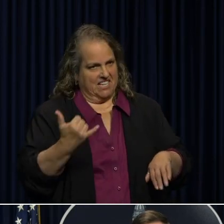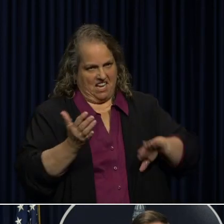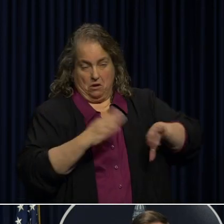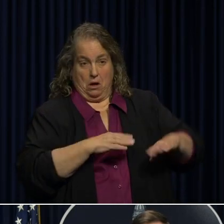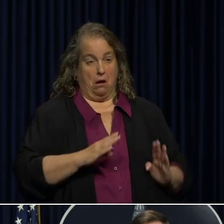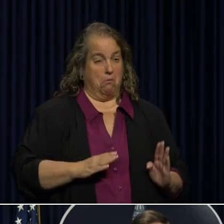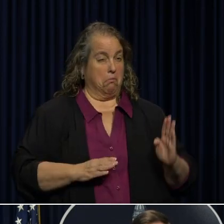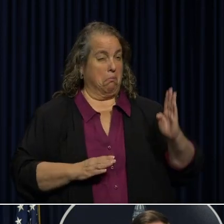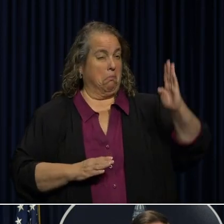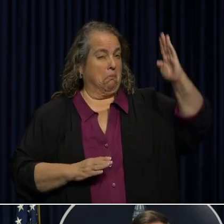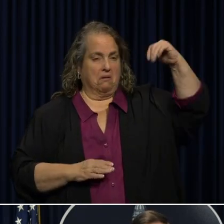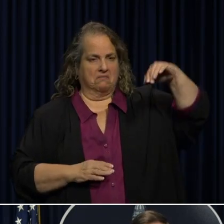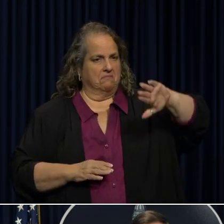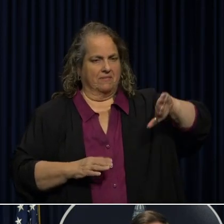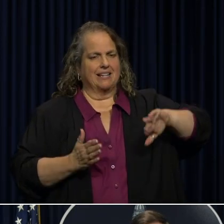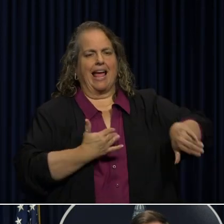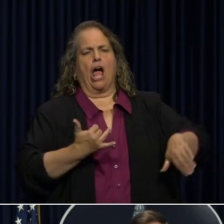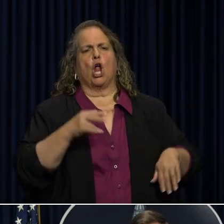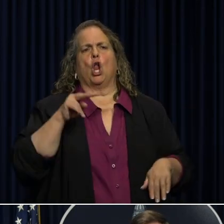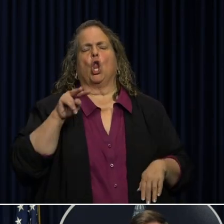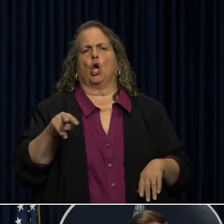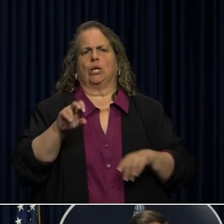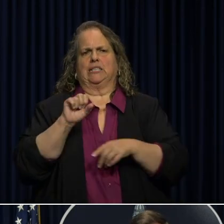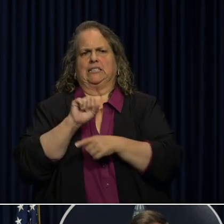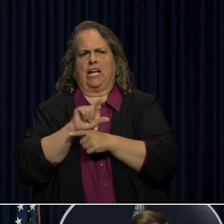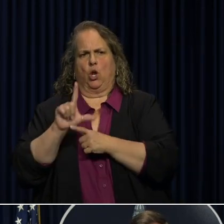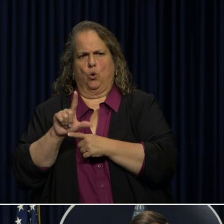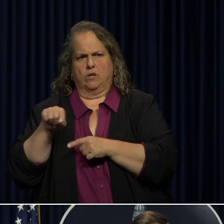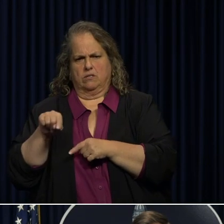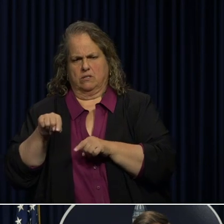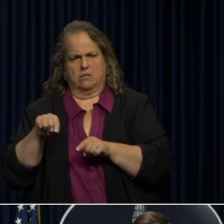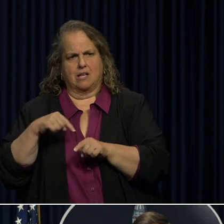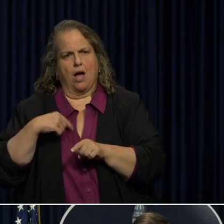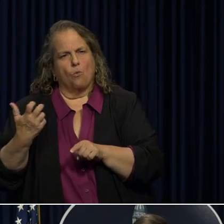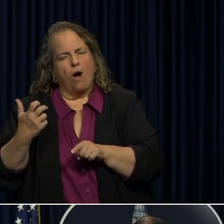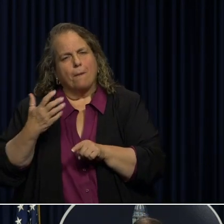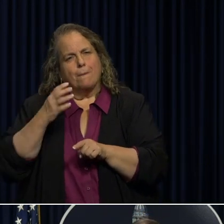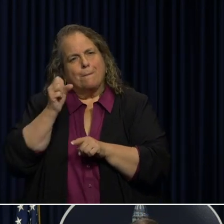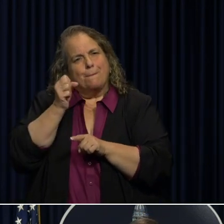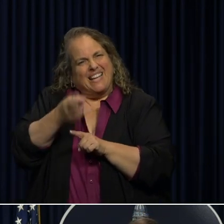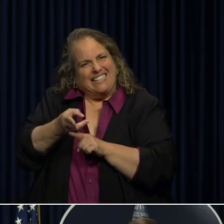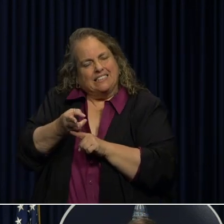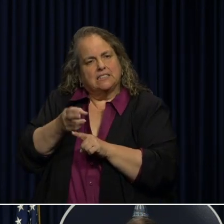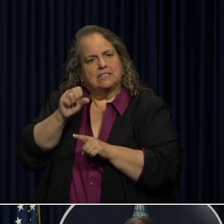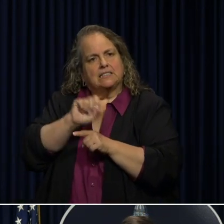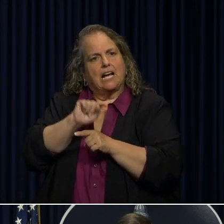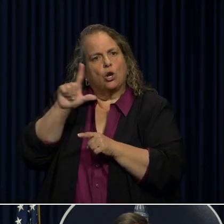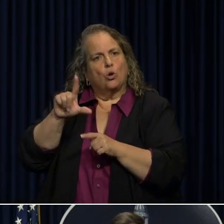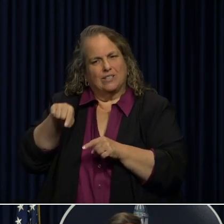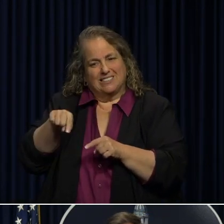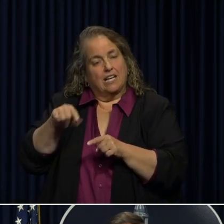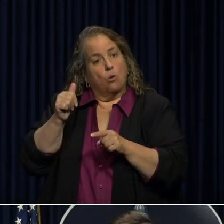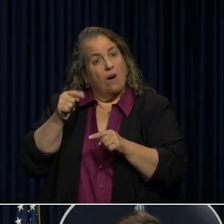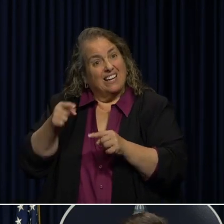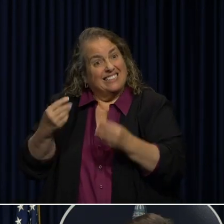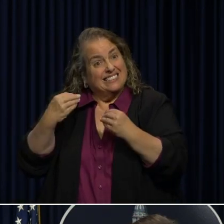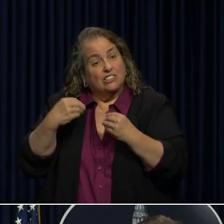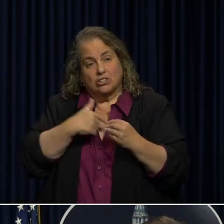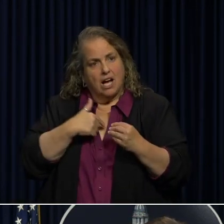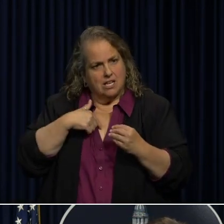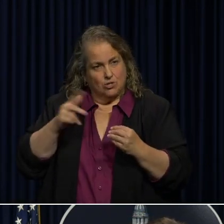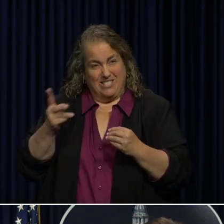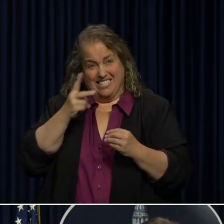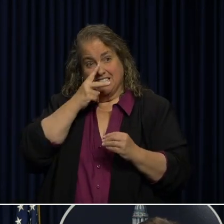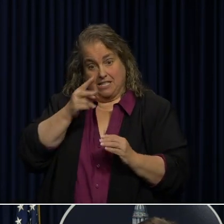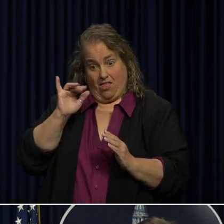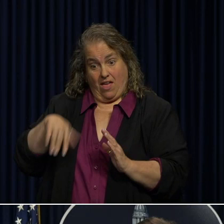sure we're better than St. Louis. So what St. Louis teaches us